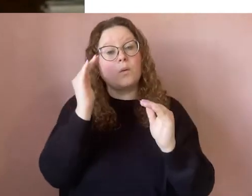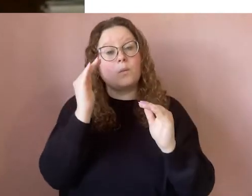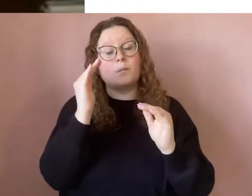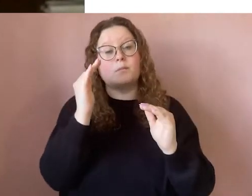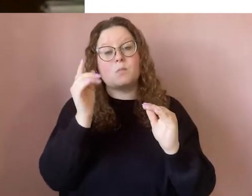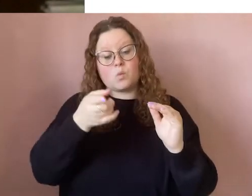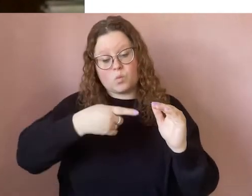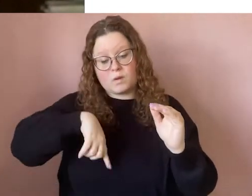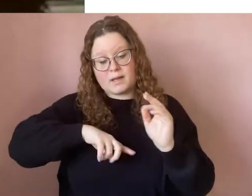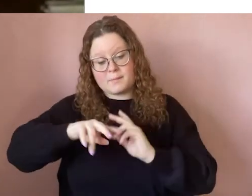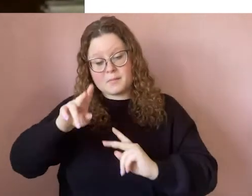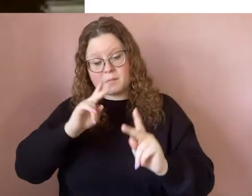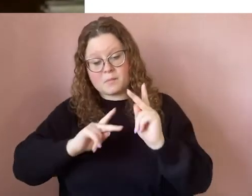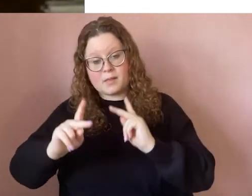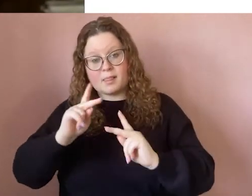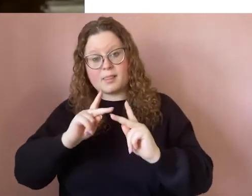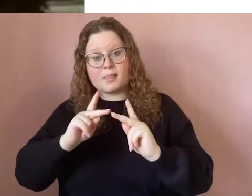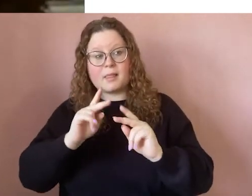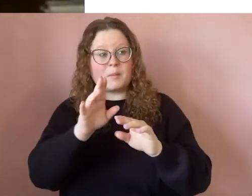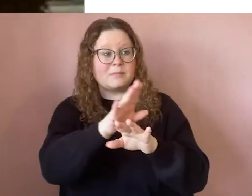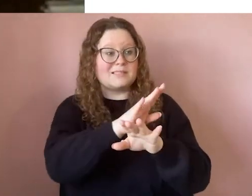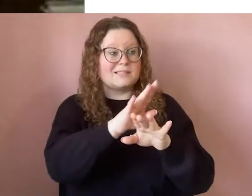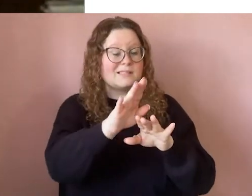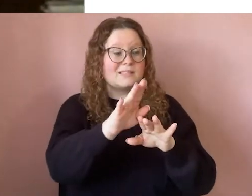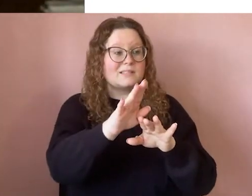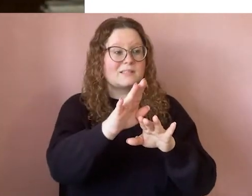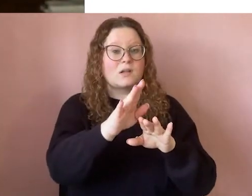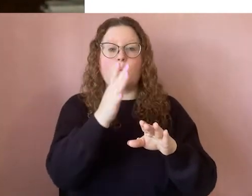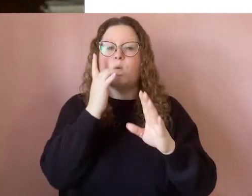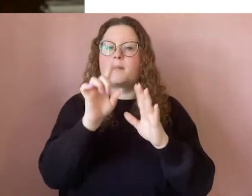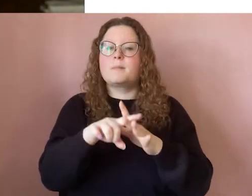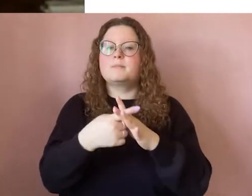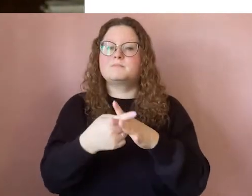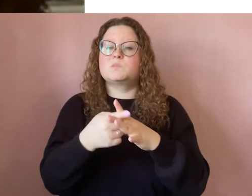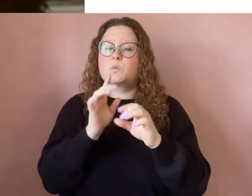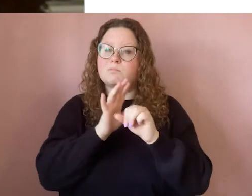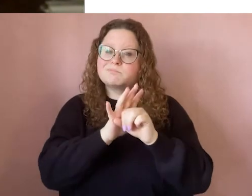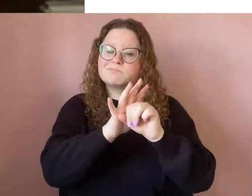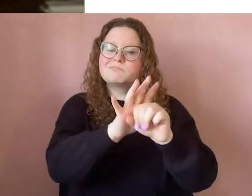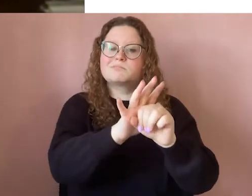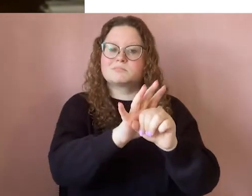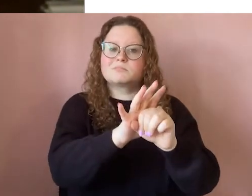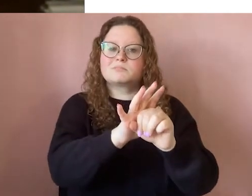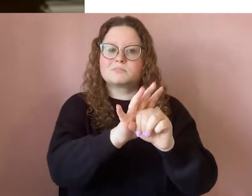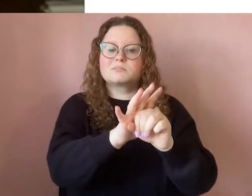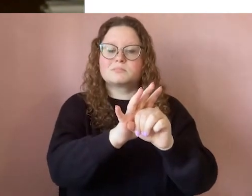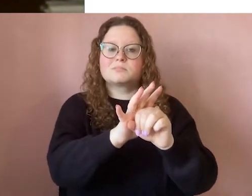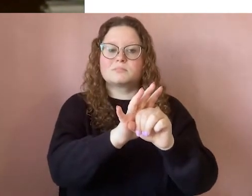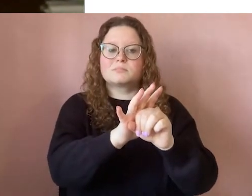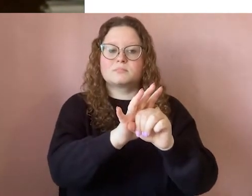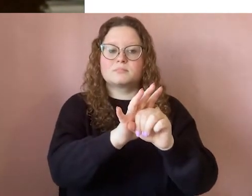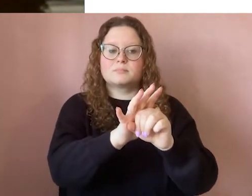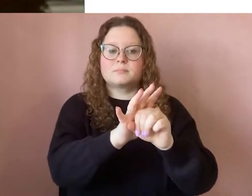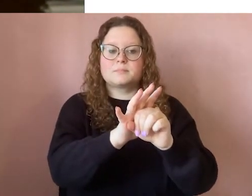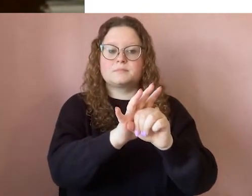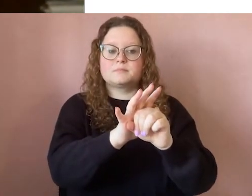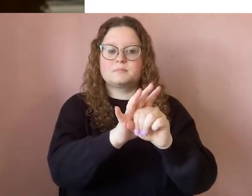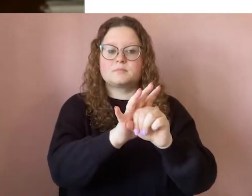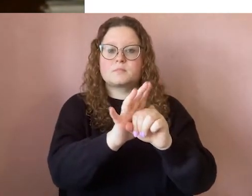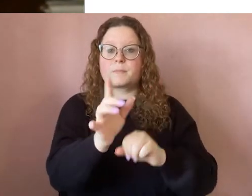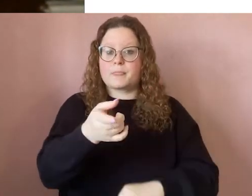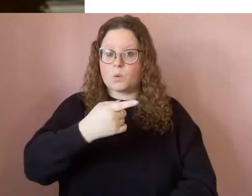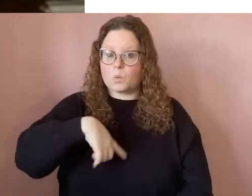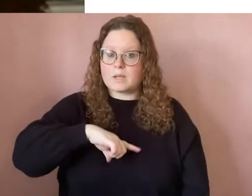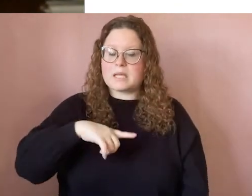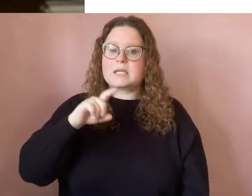that factor, that person, at risk. And I think in that respect, we have